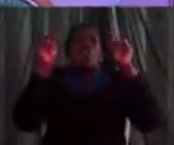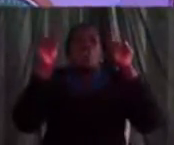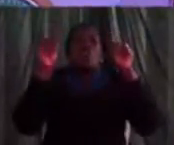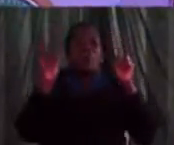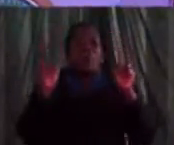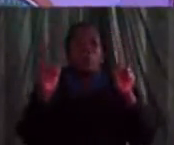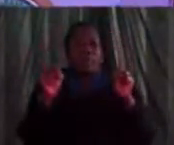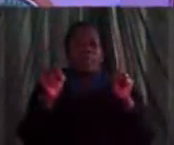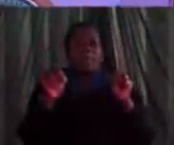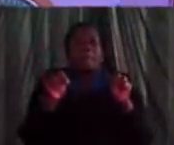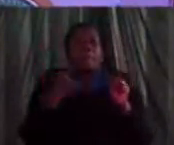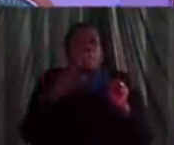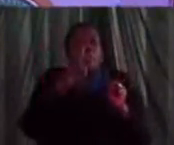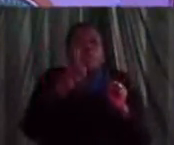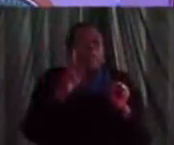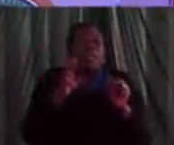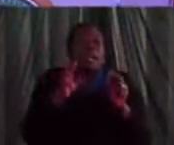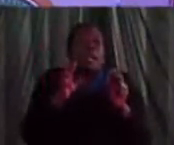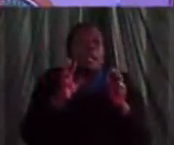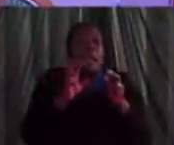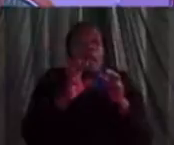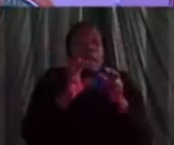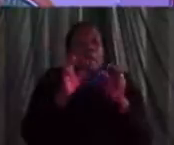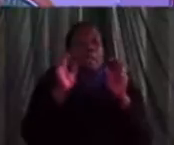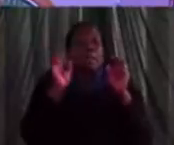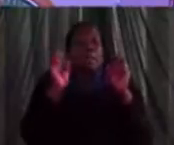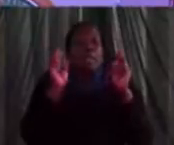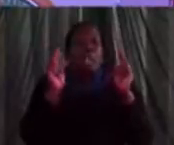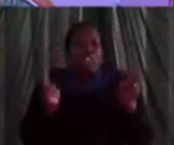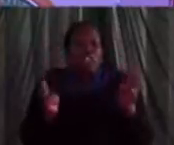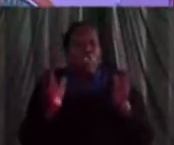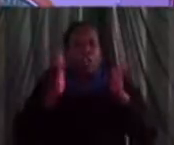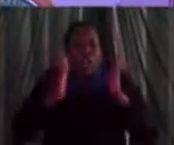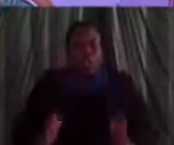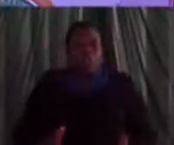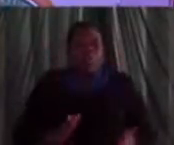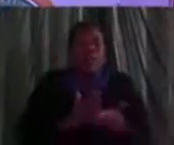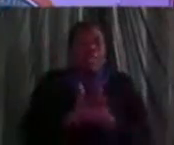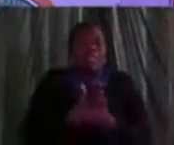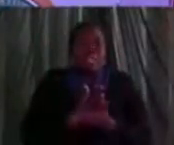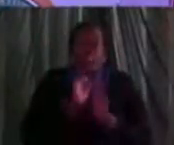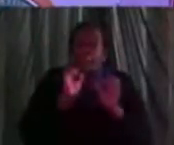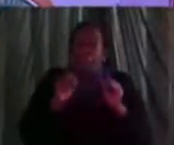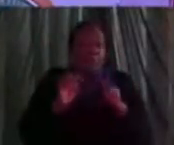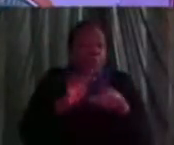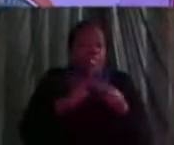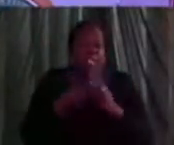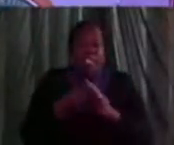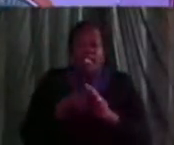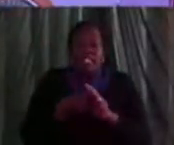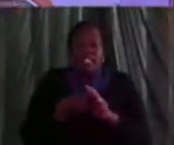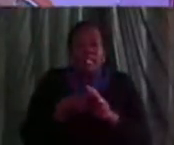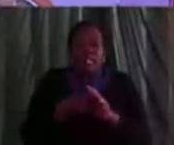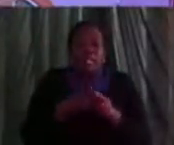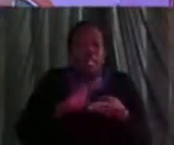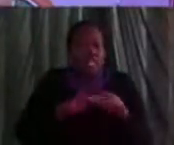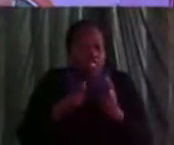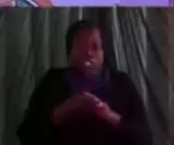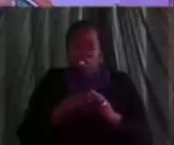your natural human right to relate with anybody of your choice. And the relationship are not an issue of a status or